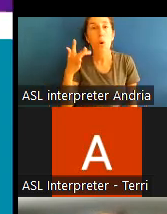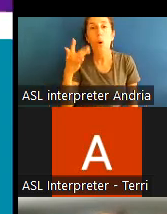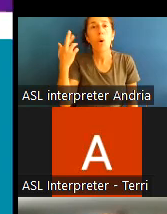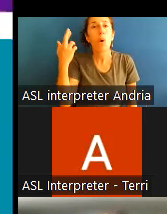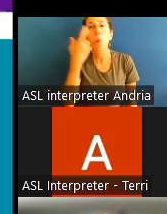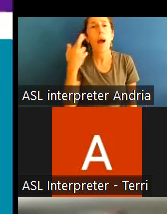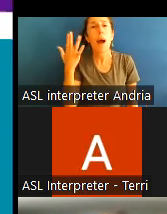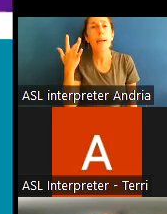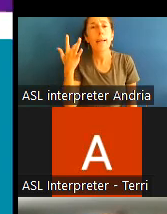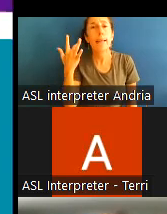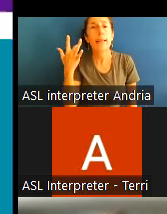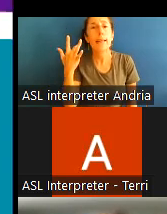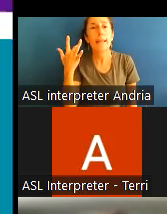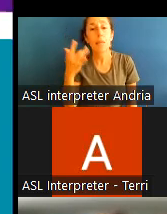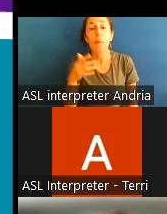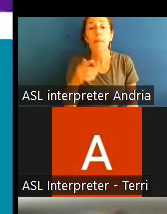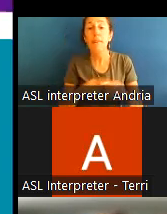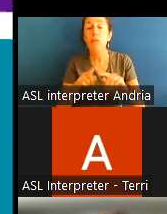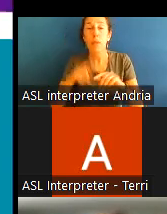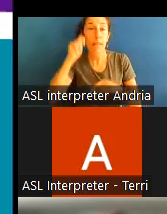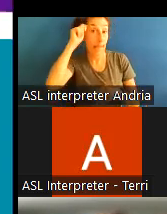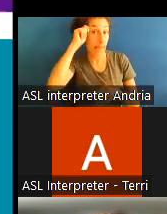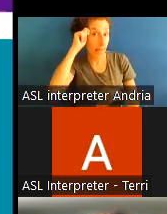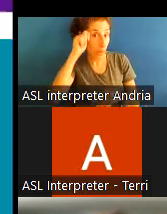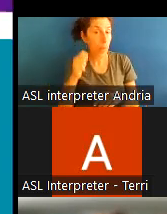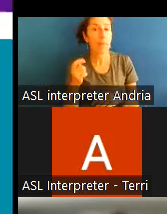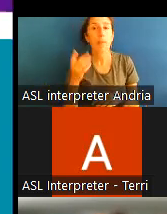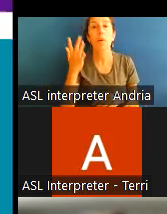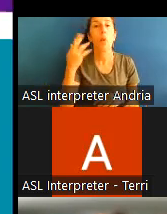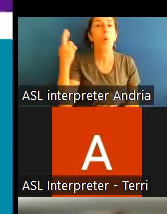floated. One theory is that